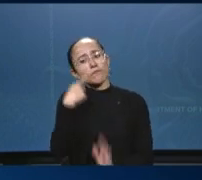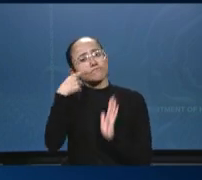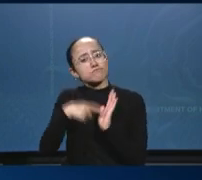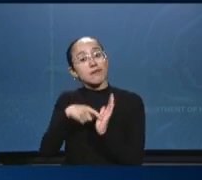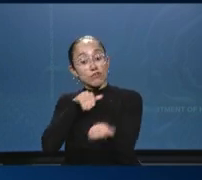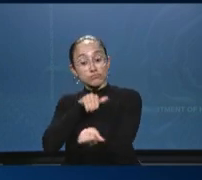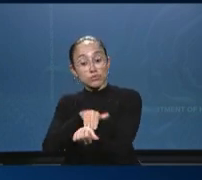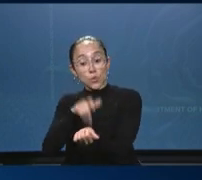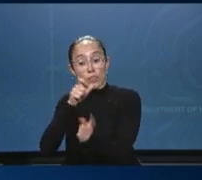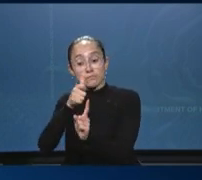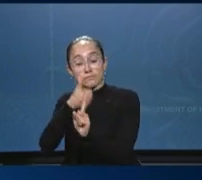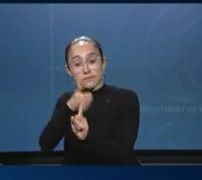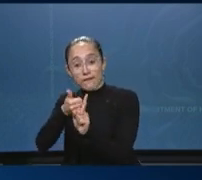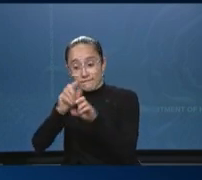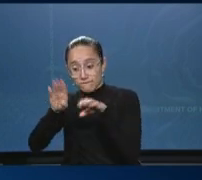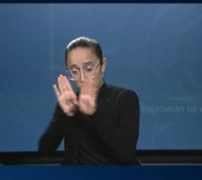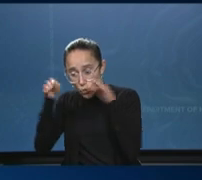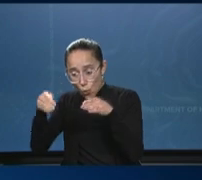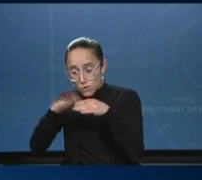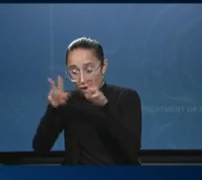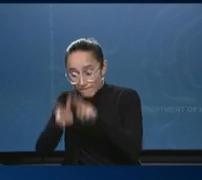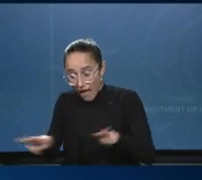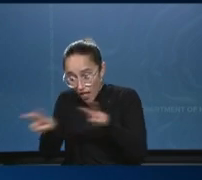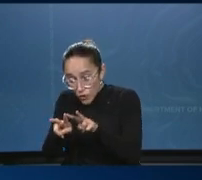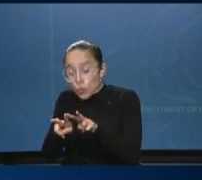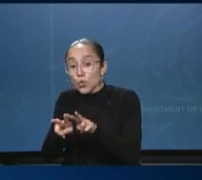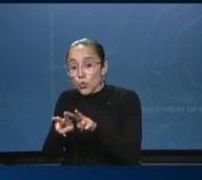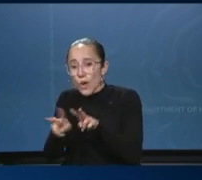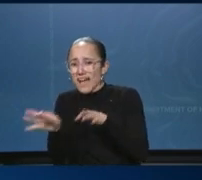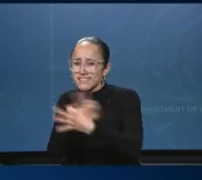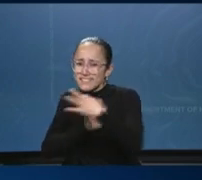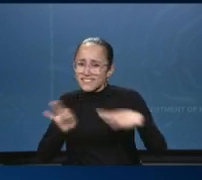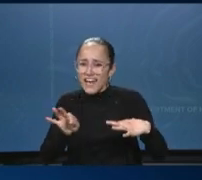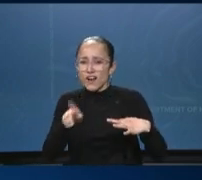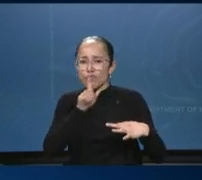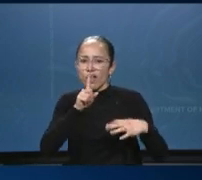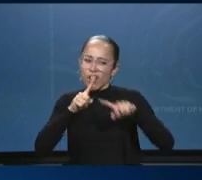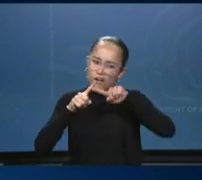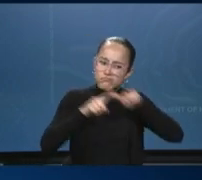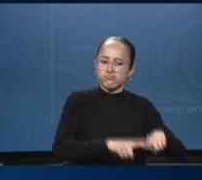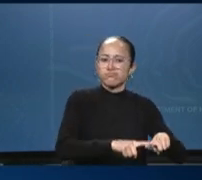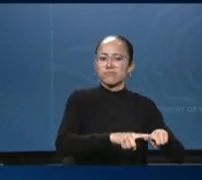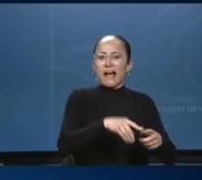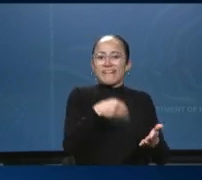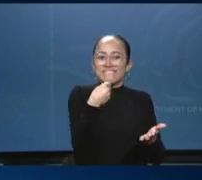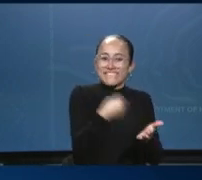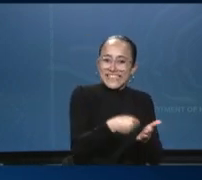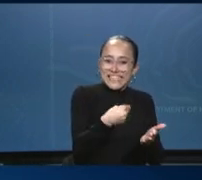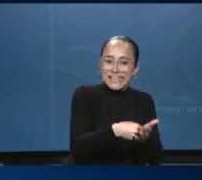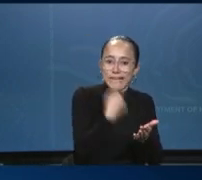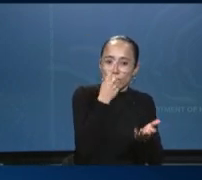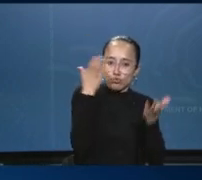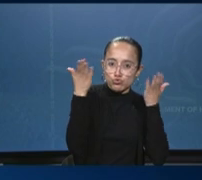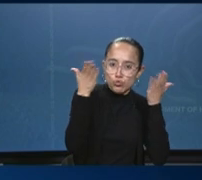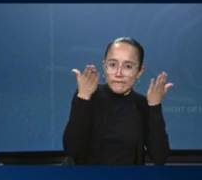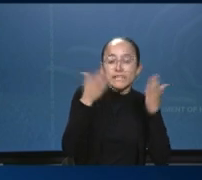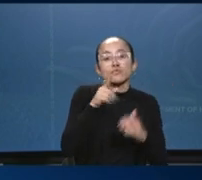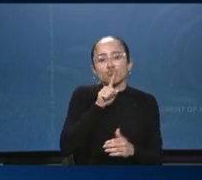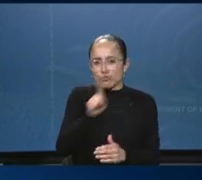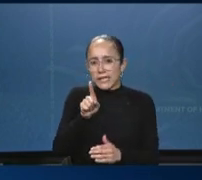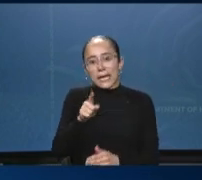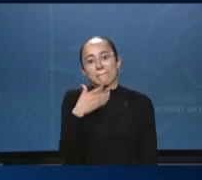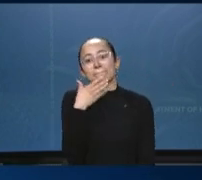had made that transition to value-based care instead of being totally reliant on fee-for-service payments really did better. And